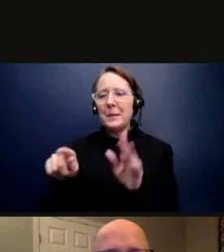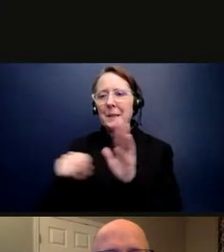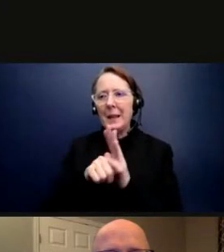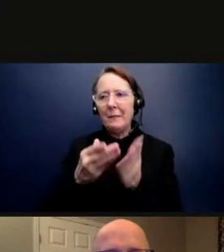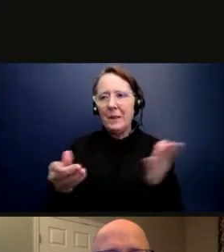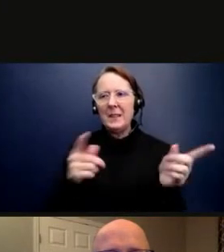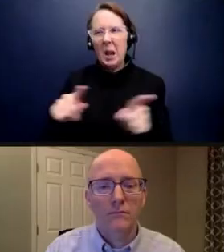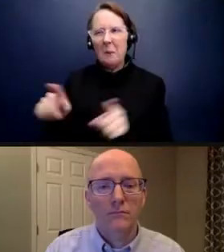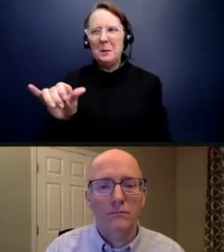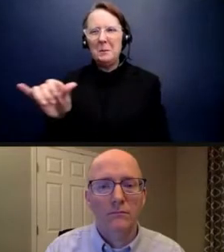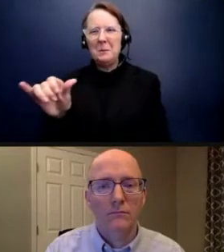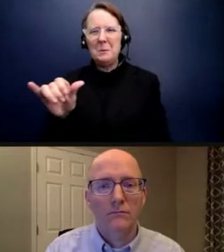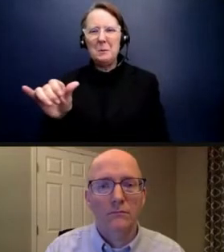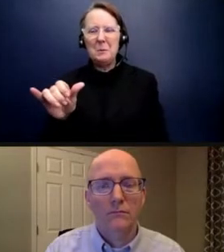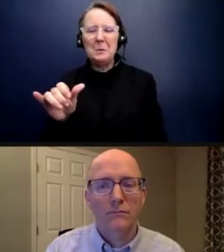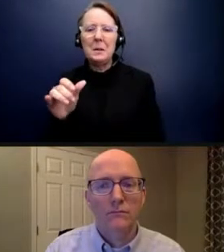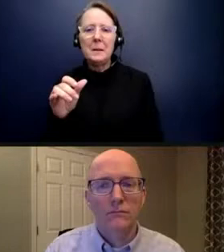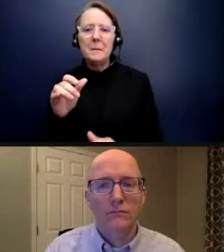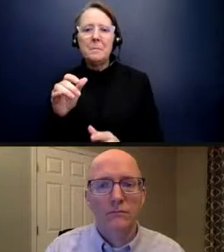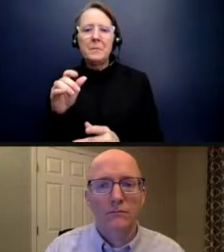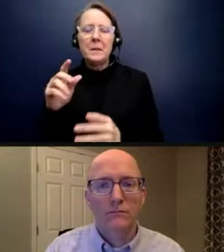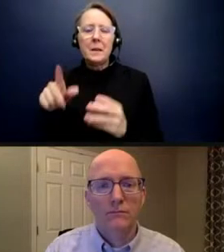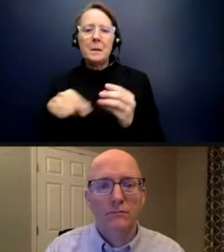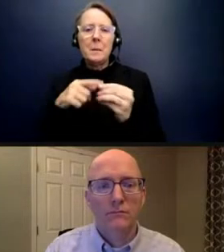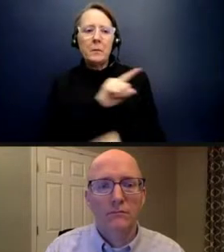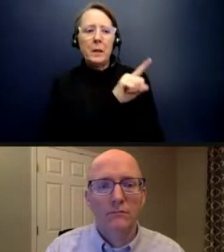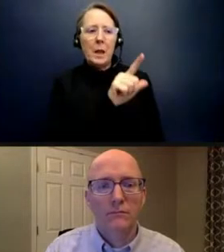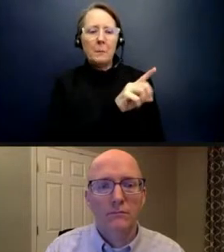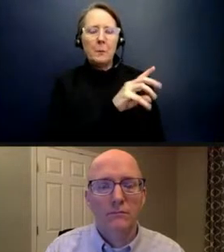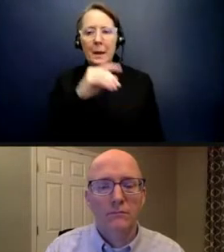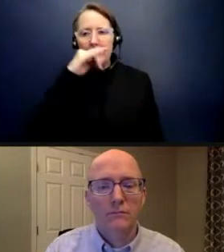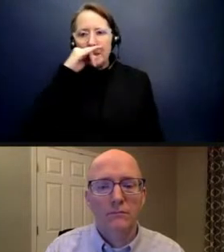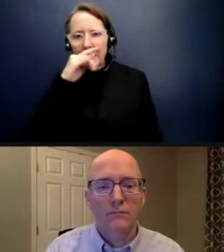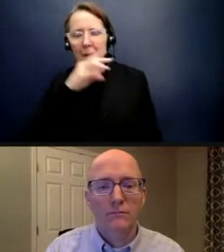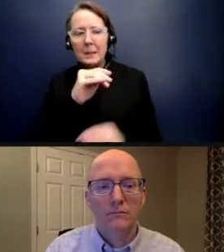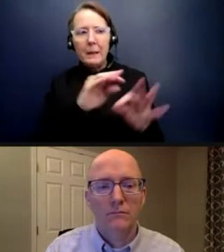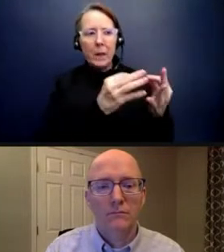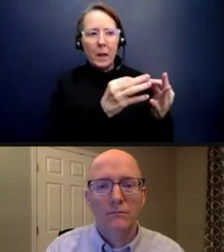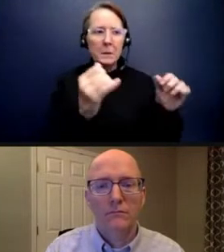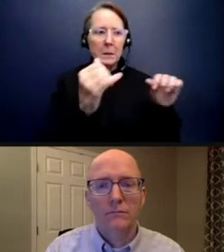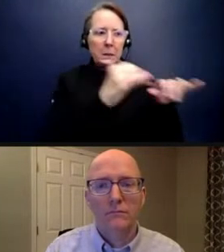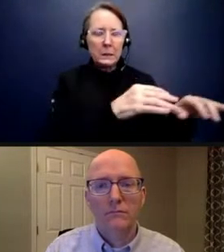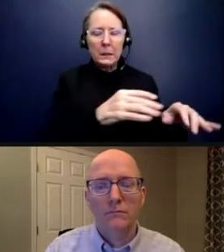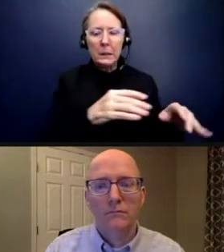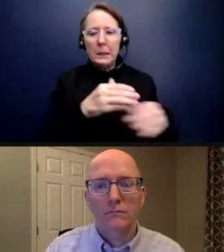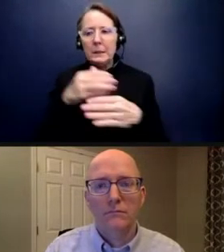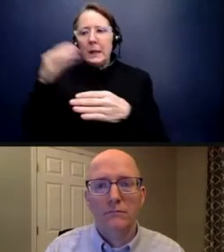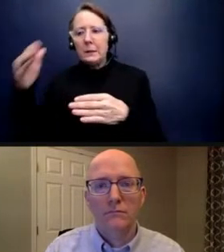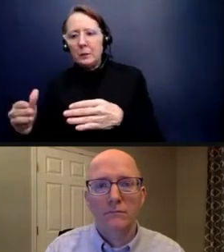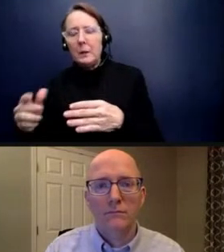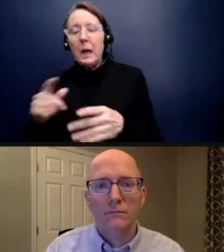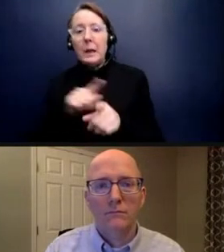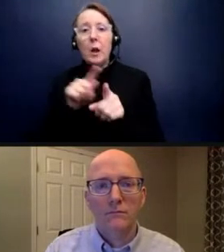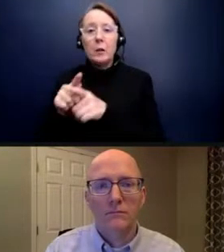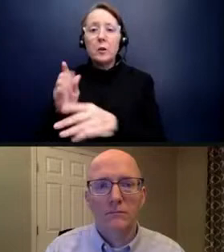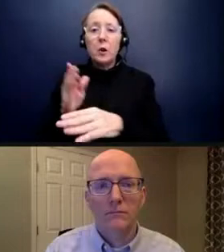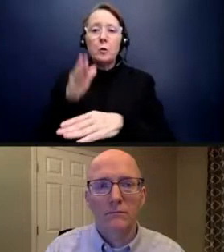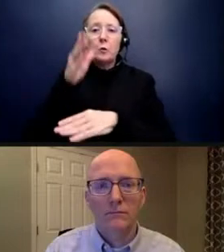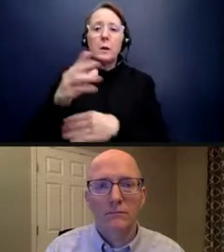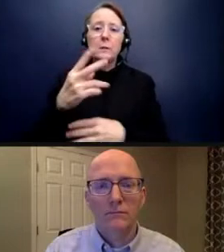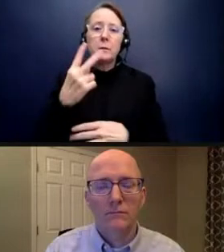things about the library and the kids and the family next to it, as well as crossing the two busy